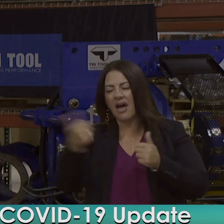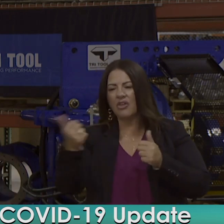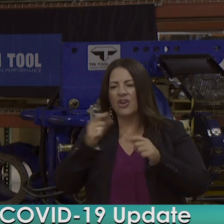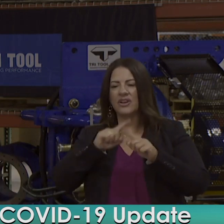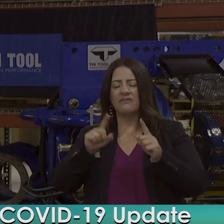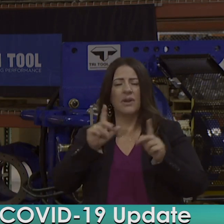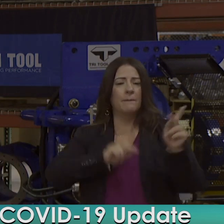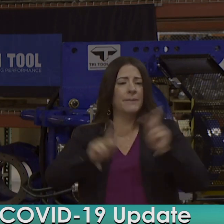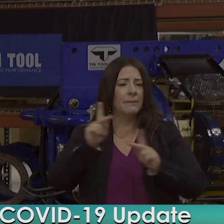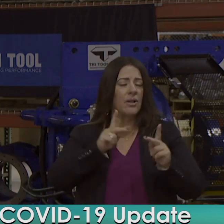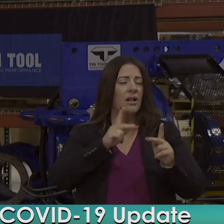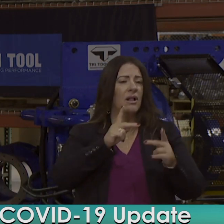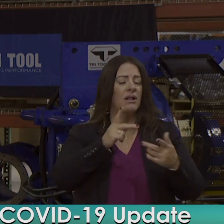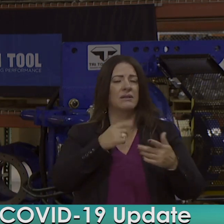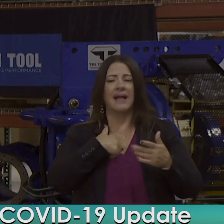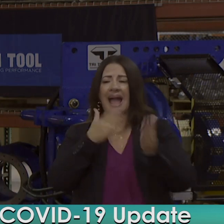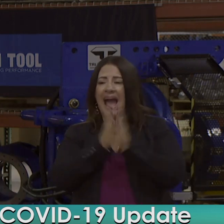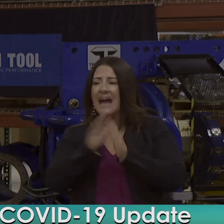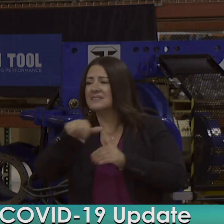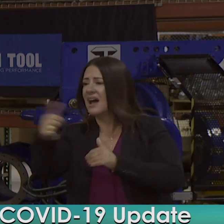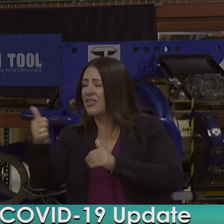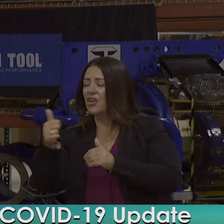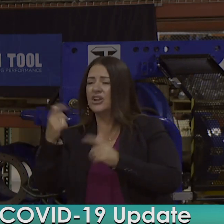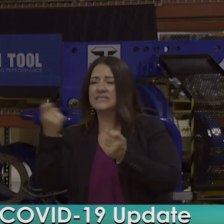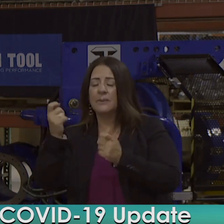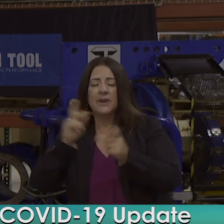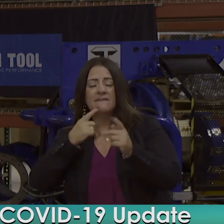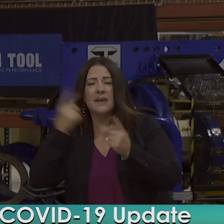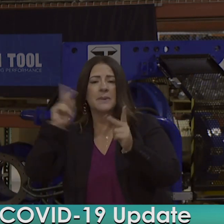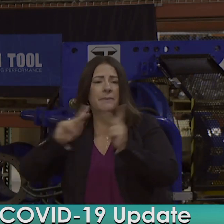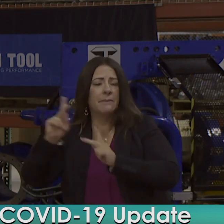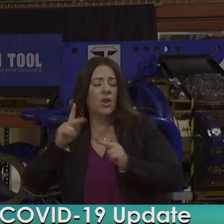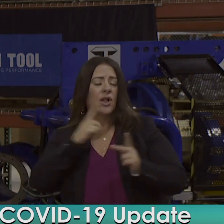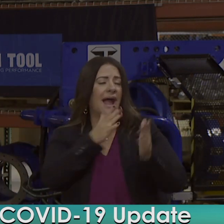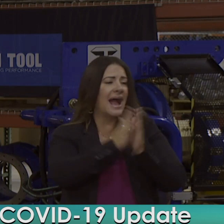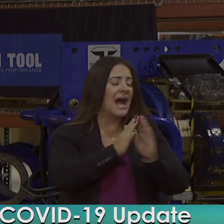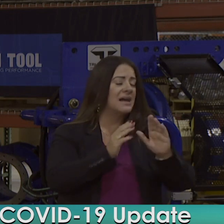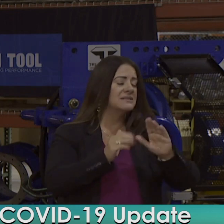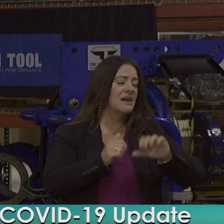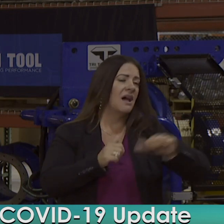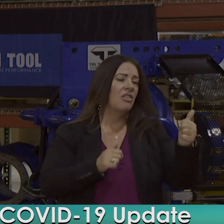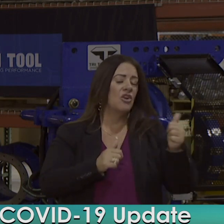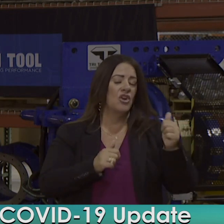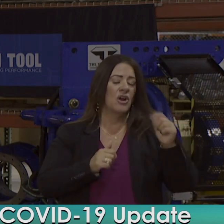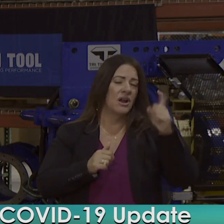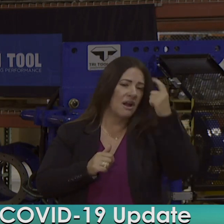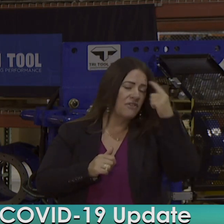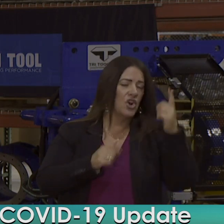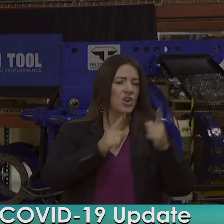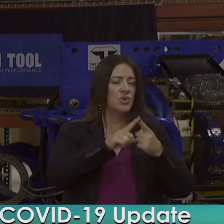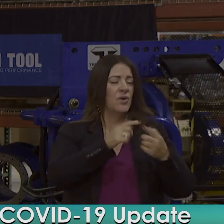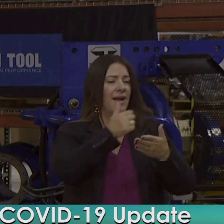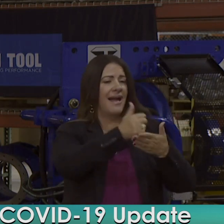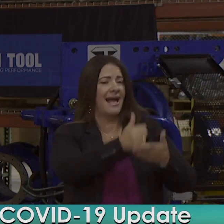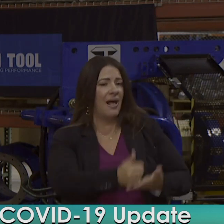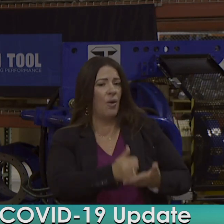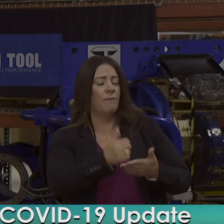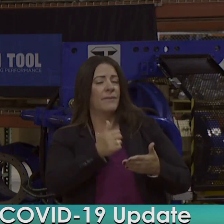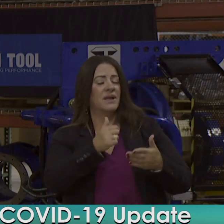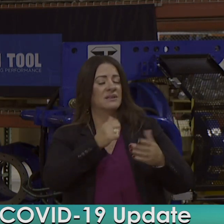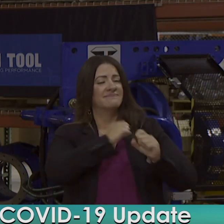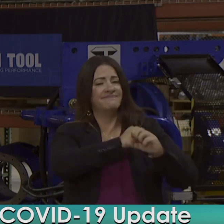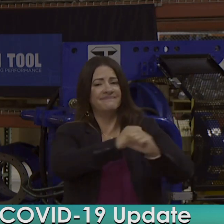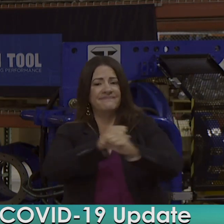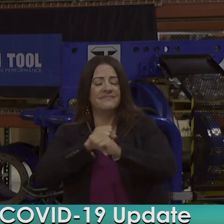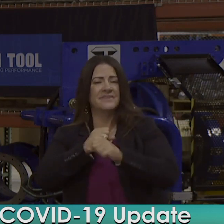messengers, getting former governors, getting celebrities, getting people that truly can reach out to diverse communities in the